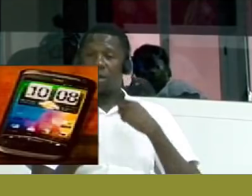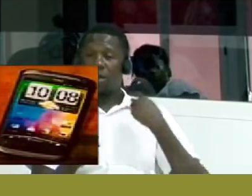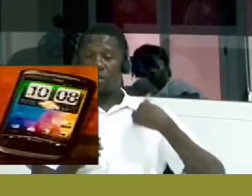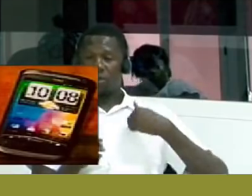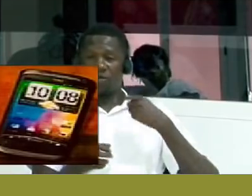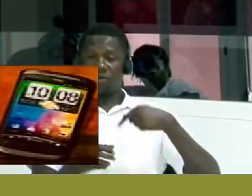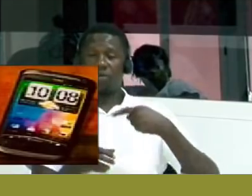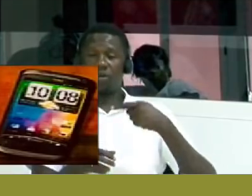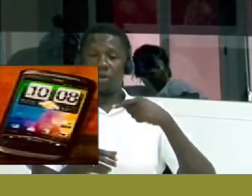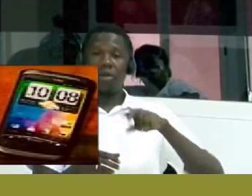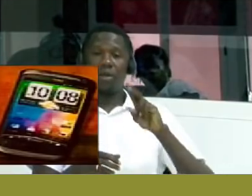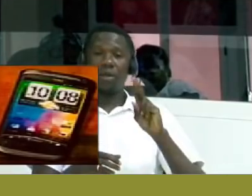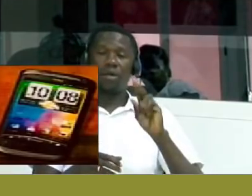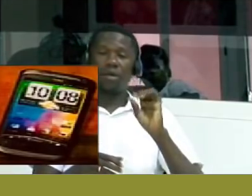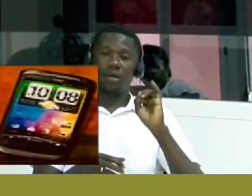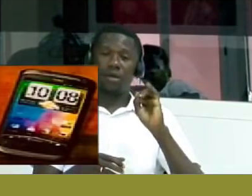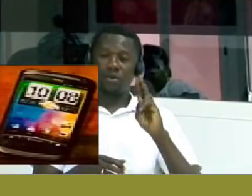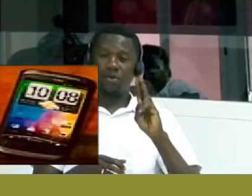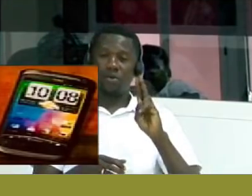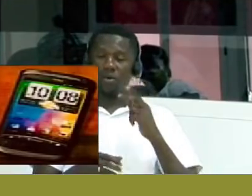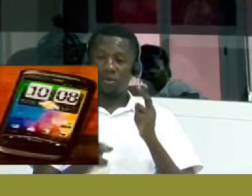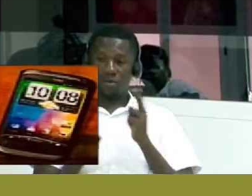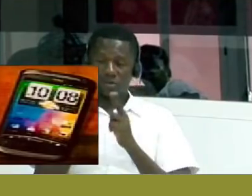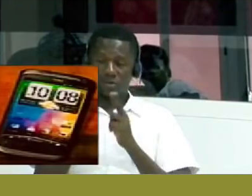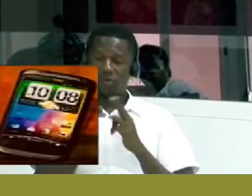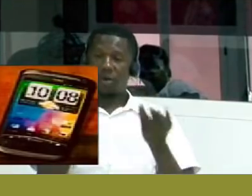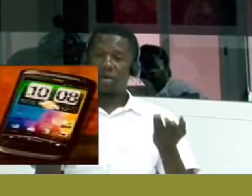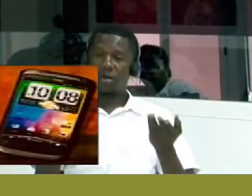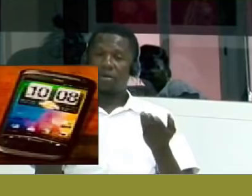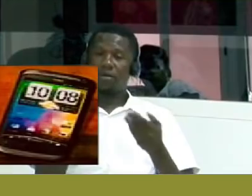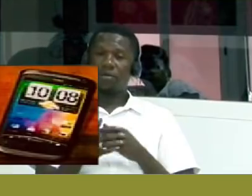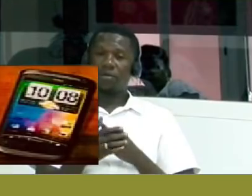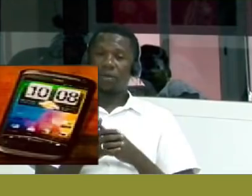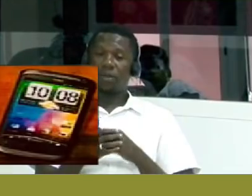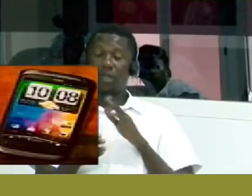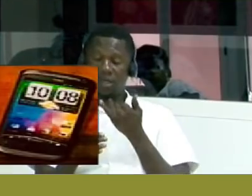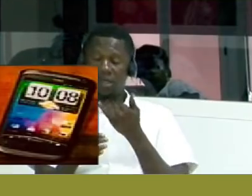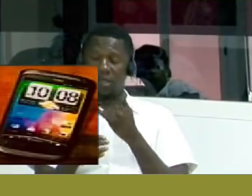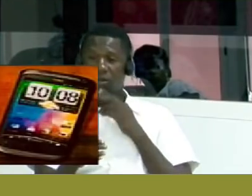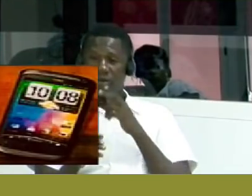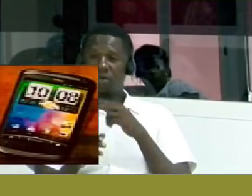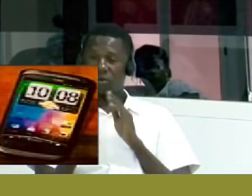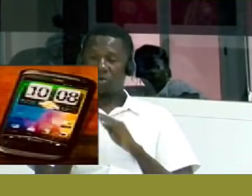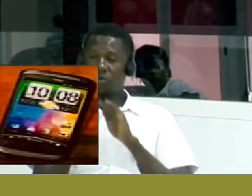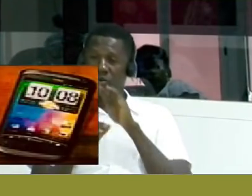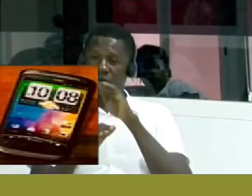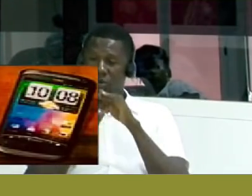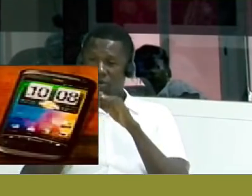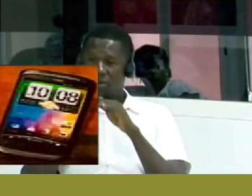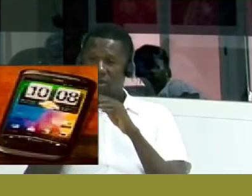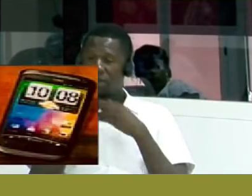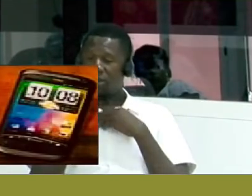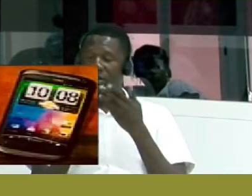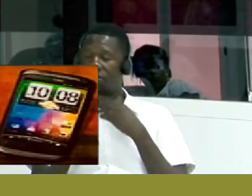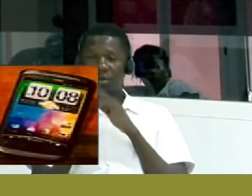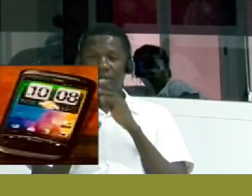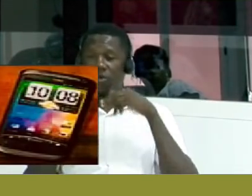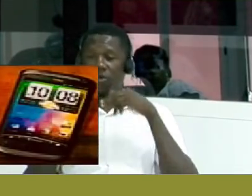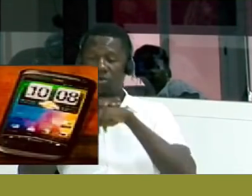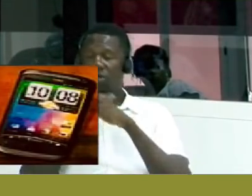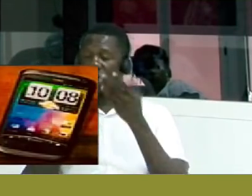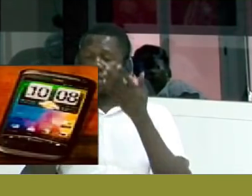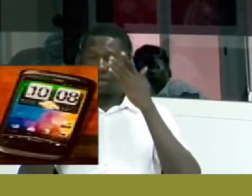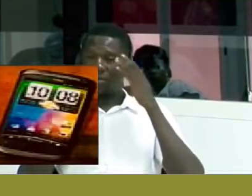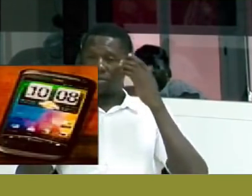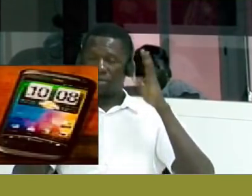that. Yeah, I said you could have gone a little one more step, and that wouldn't have made launch you into any problem.